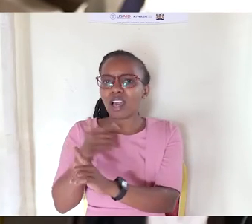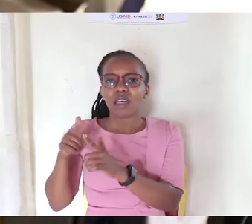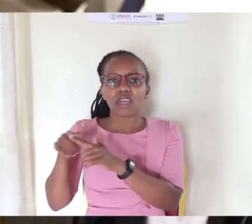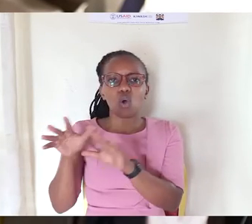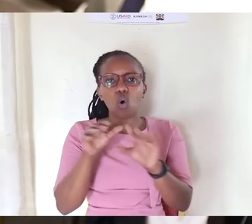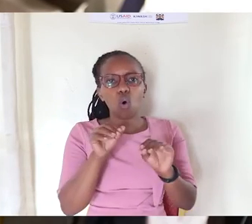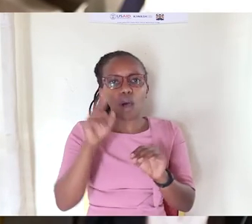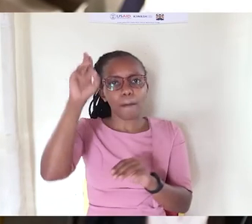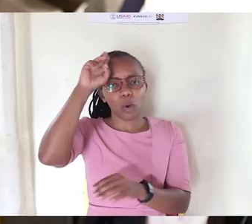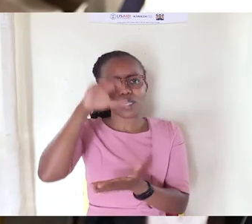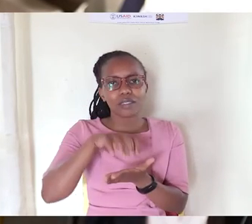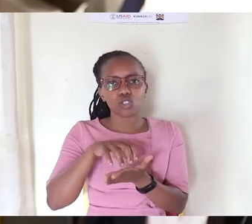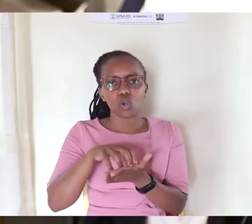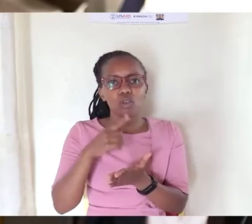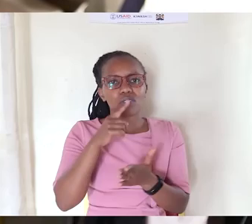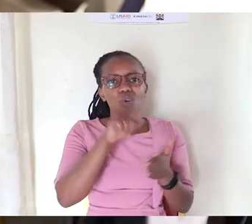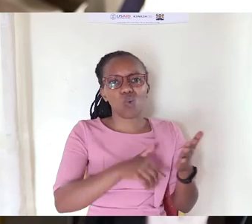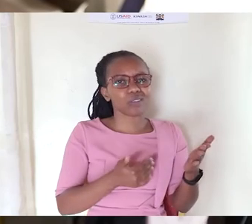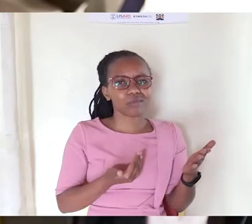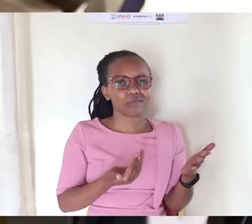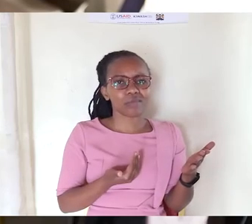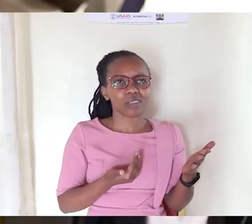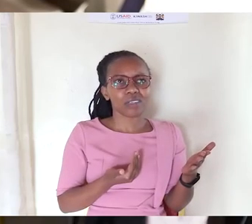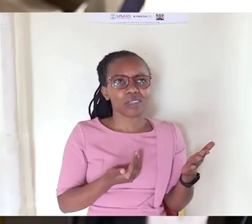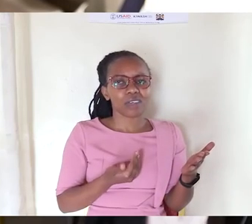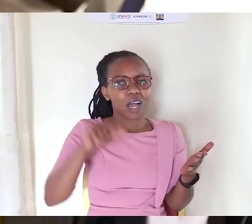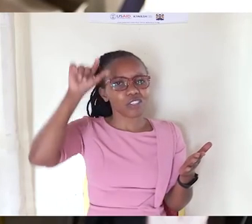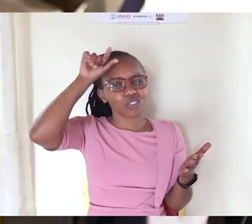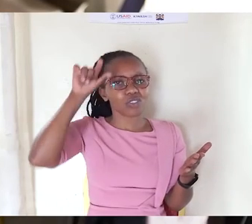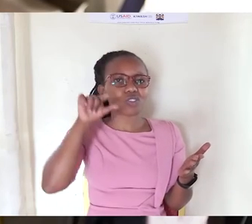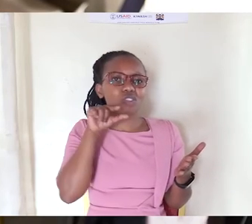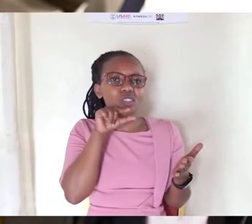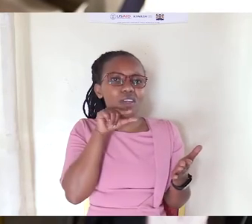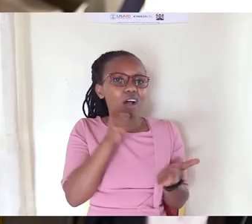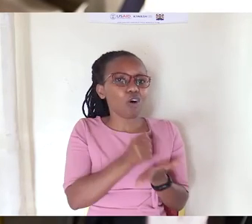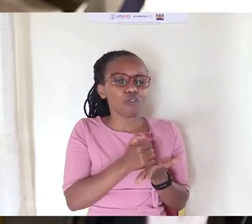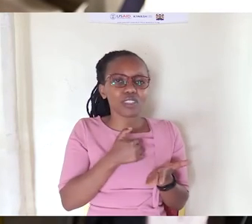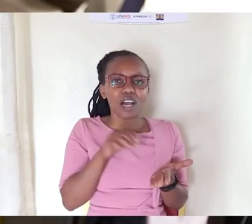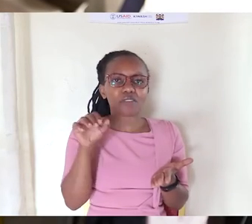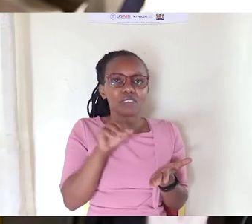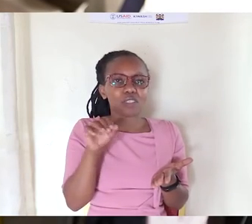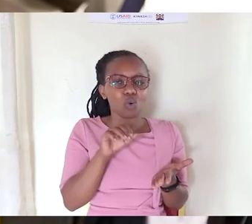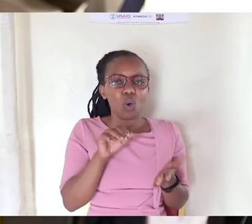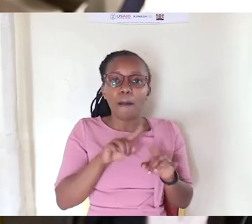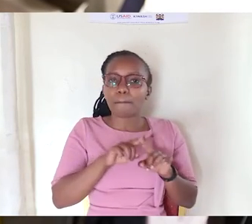station, we are told that you have a gender desk, that's all very nice, but the police station gates are